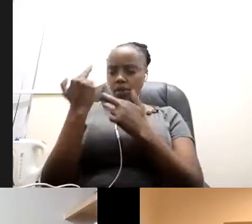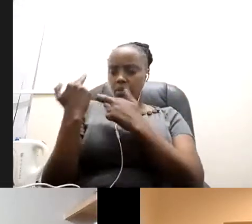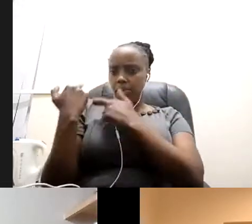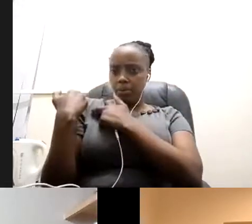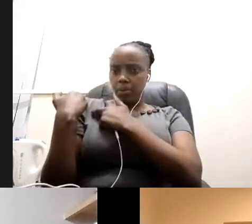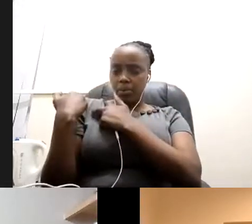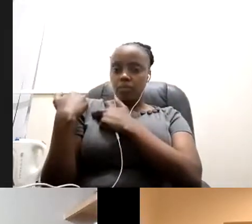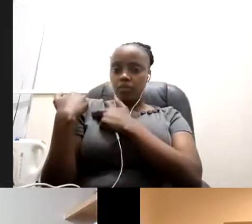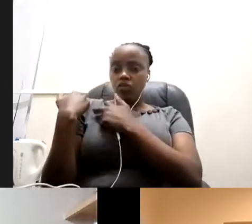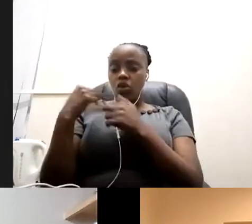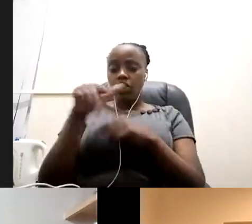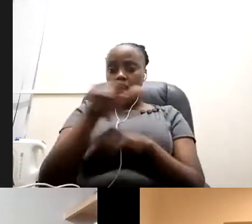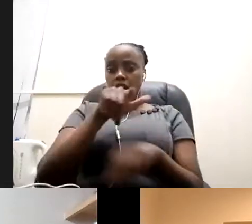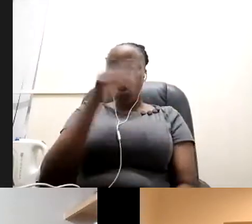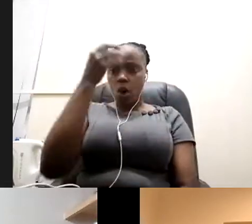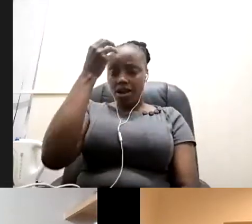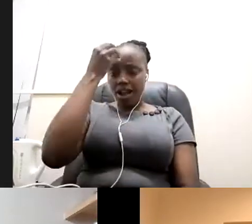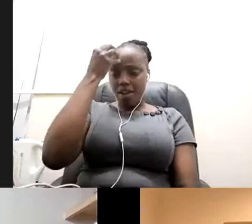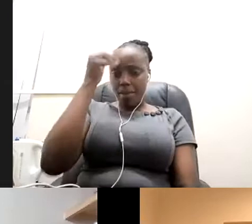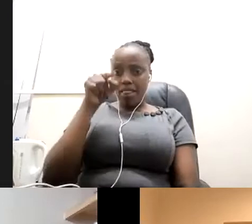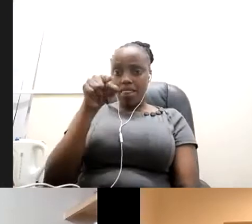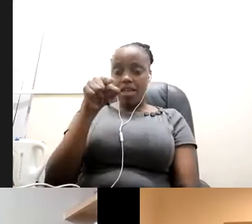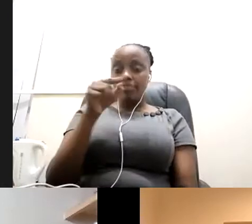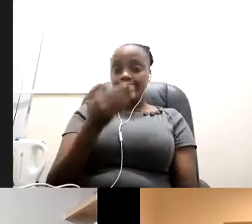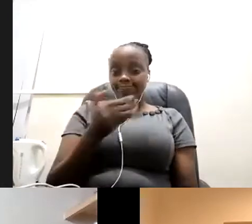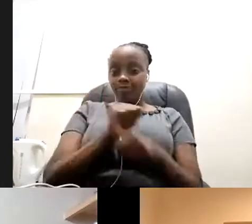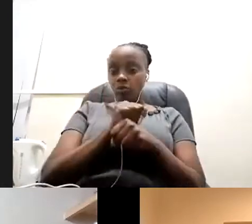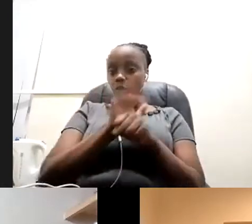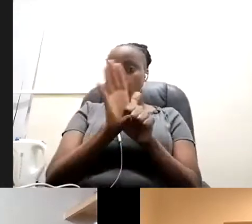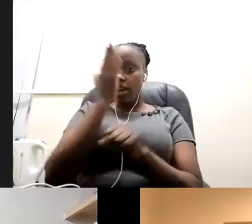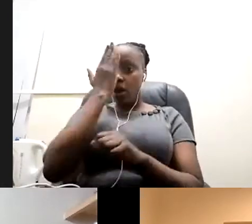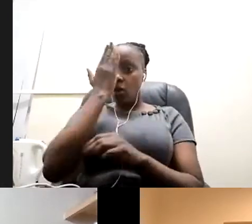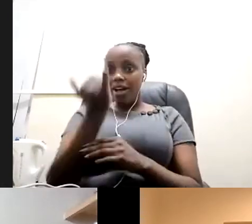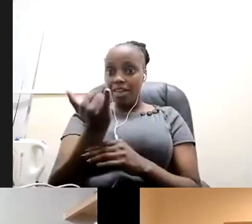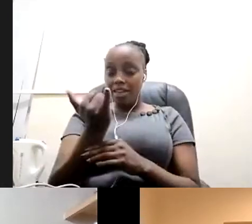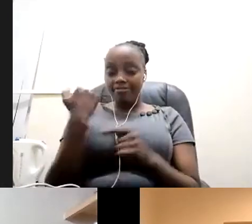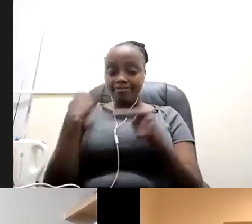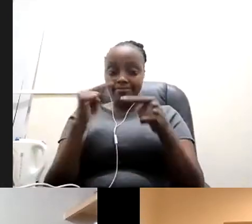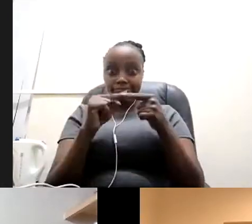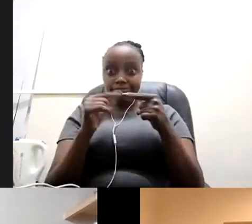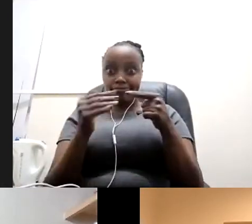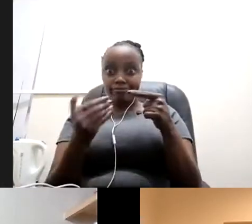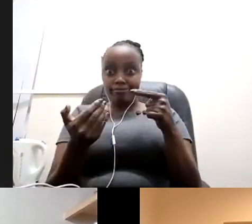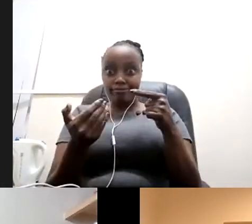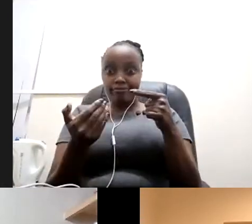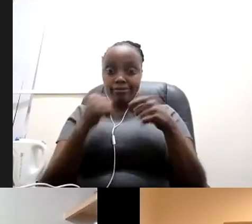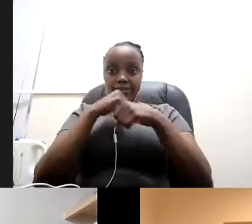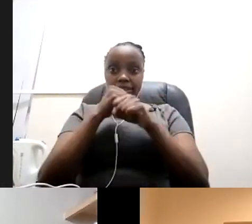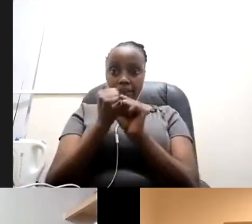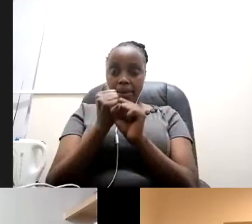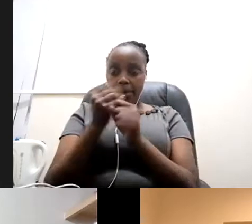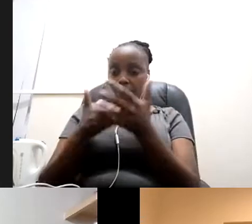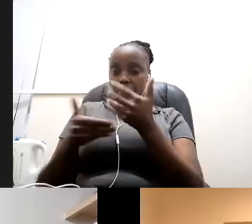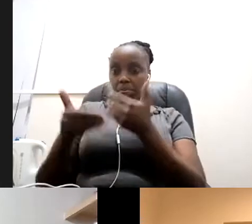government in the pandemic, because they make the interaction between